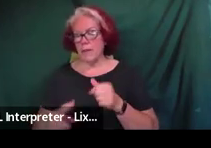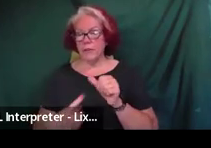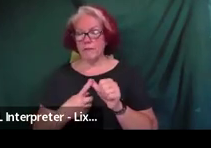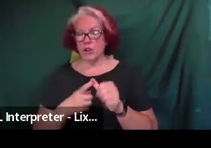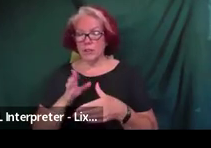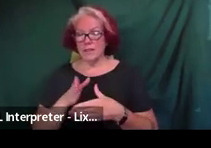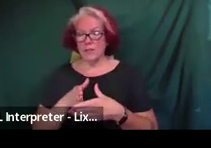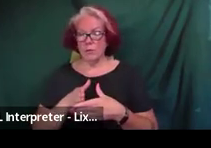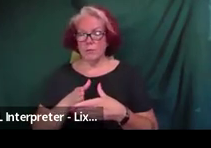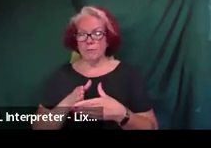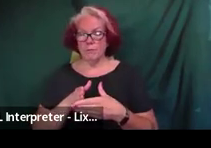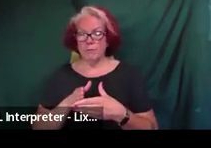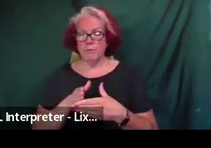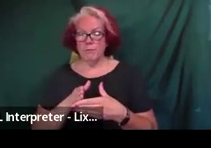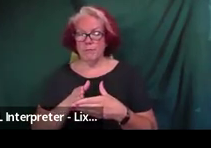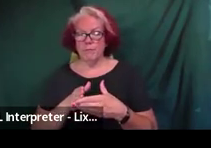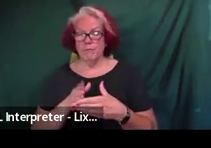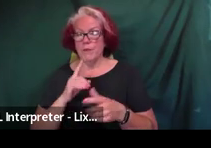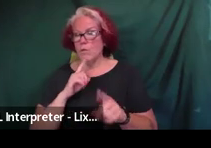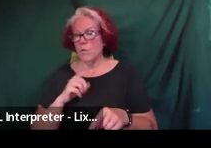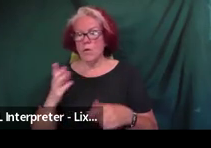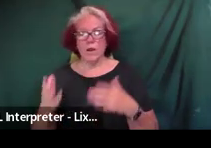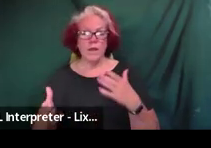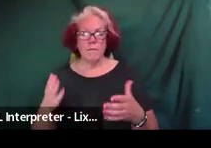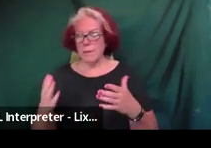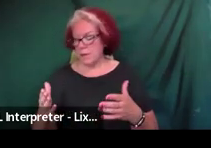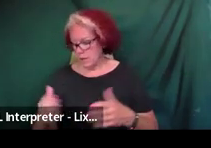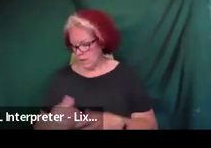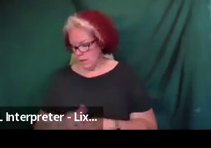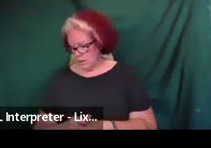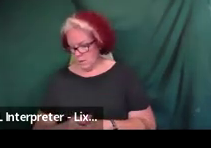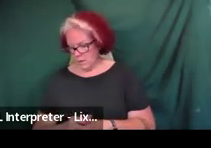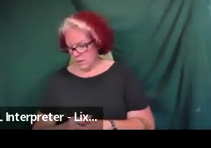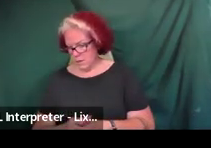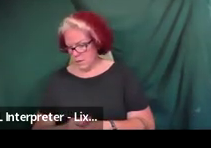and maybe this it's just mentioned here